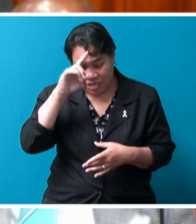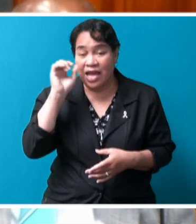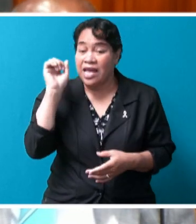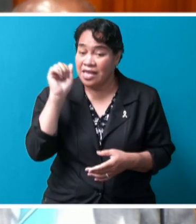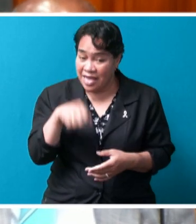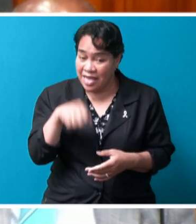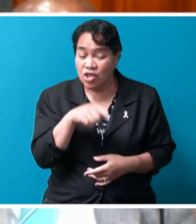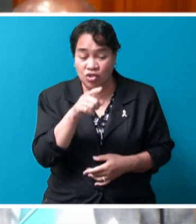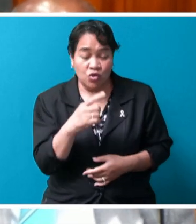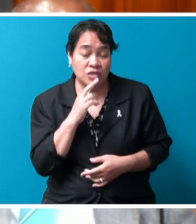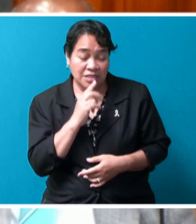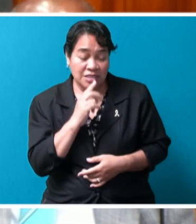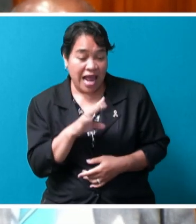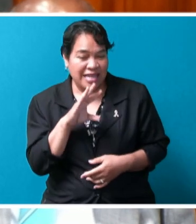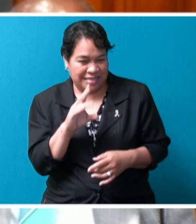raised some